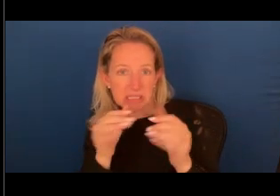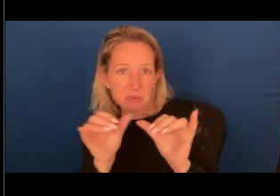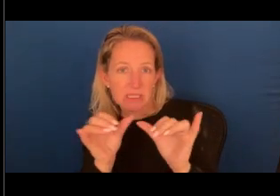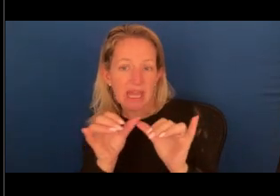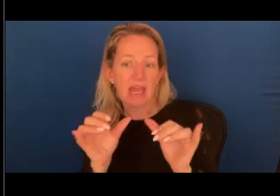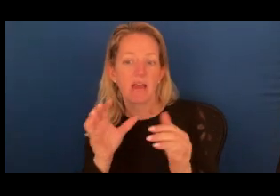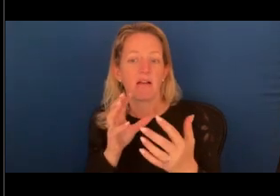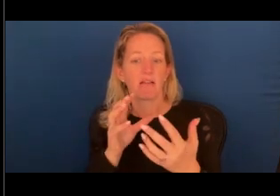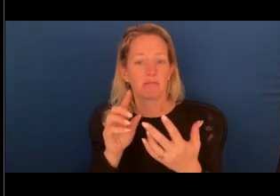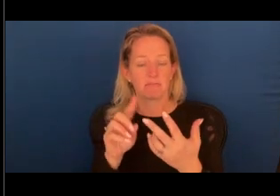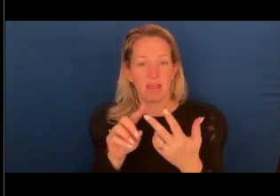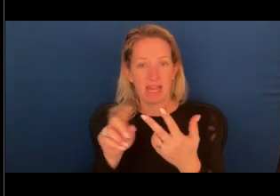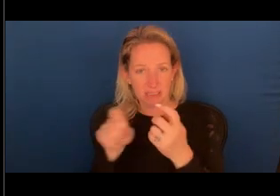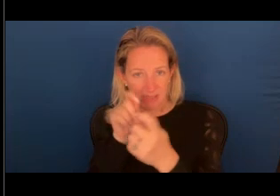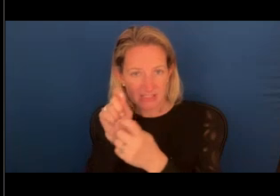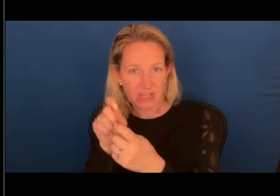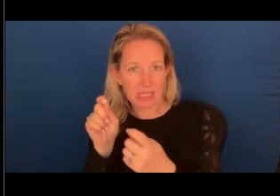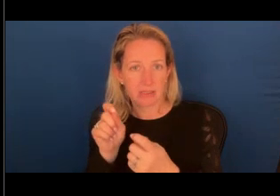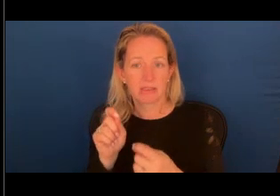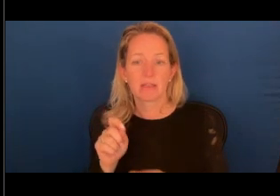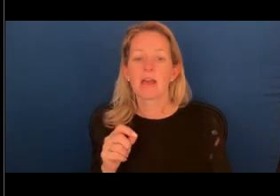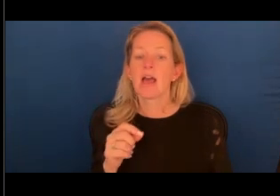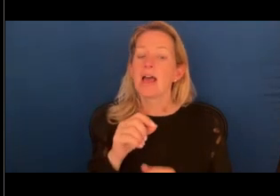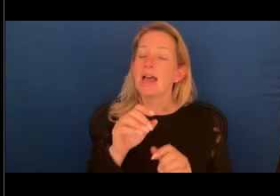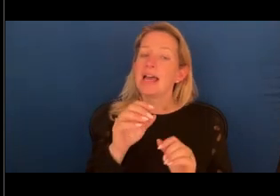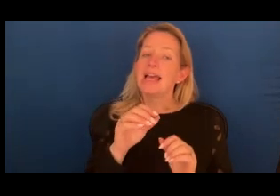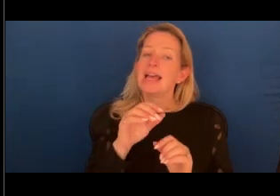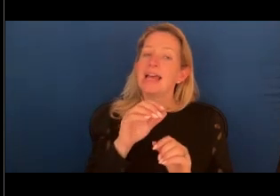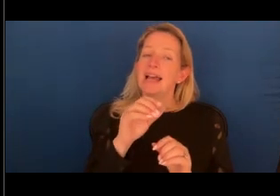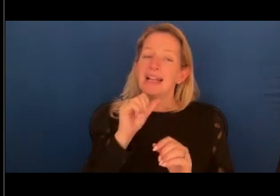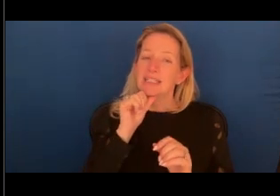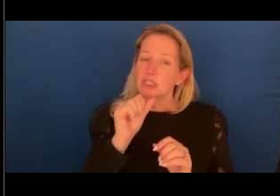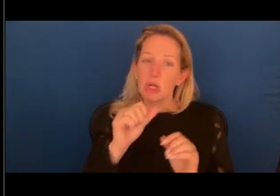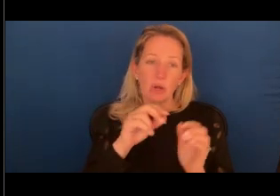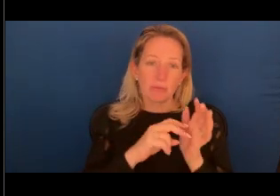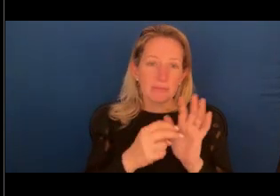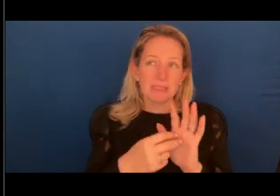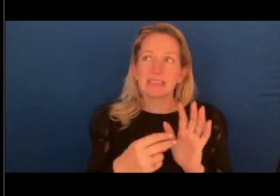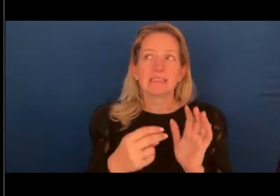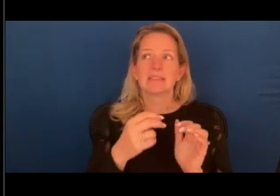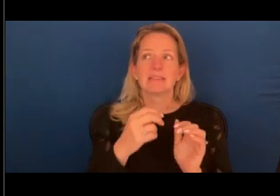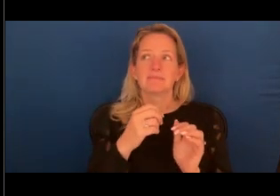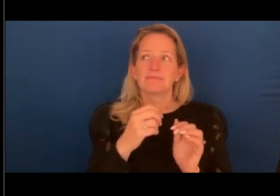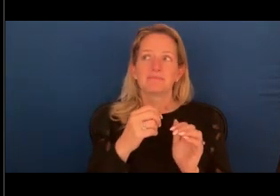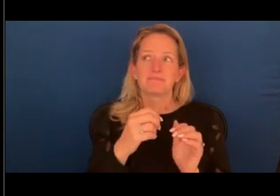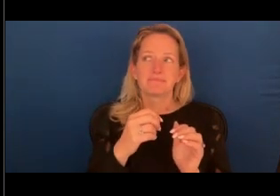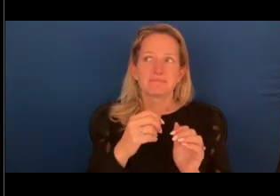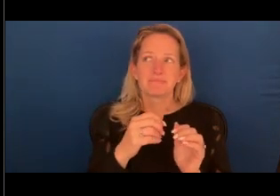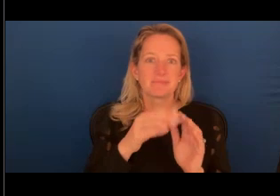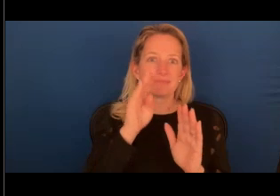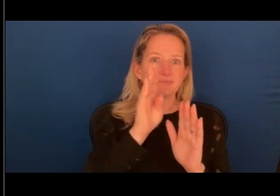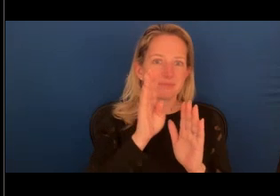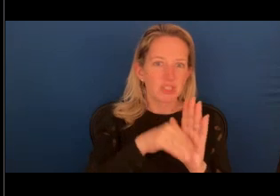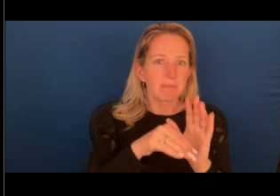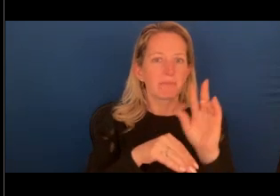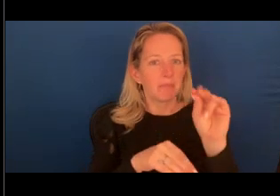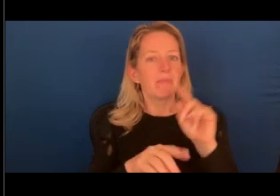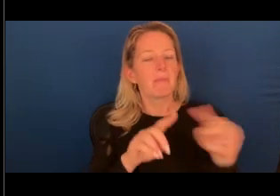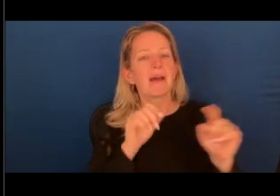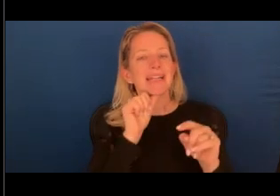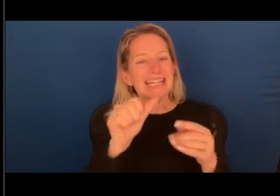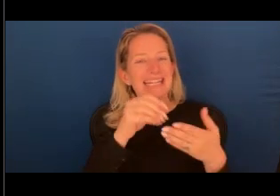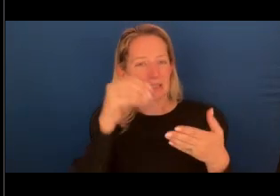means cost effective. I'm not saying that our materials or the filter systems would be very, very cheap, okay? If we can think